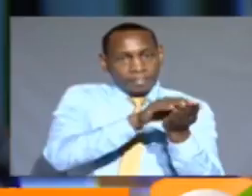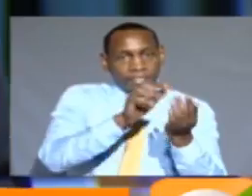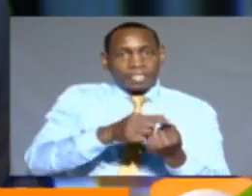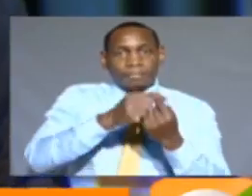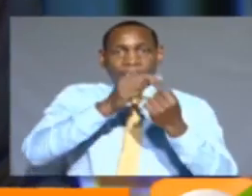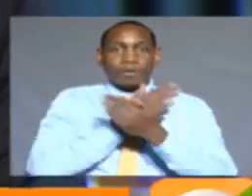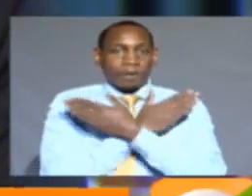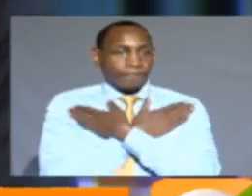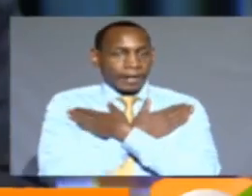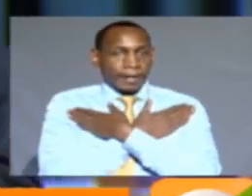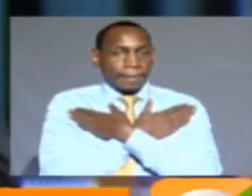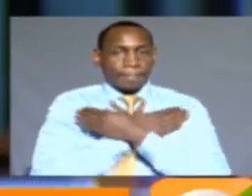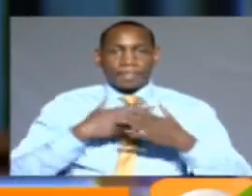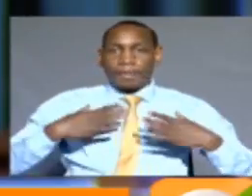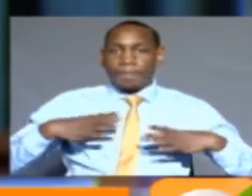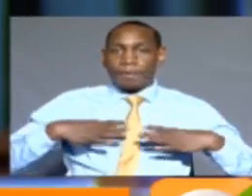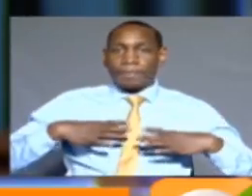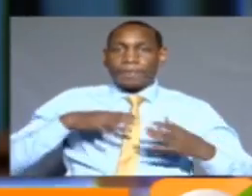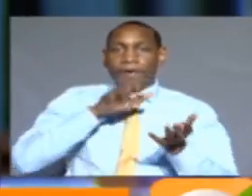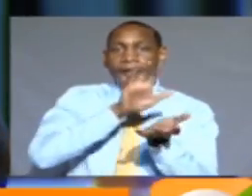friend.